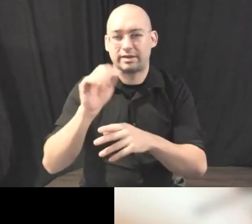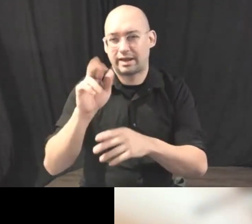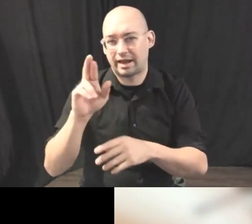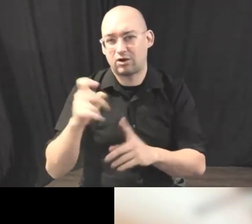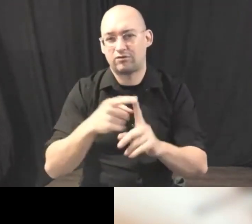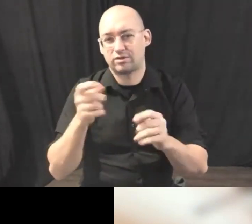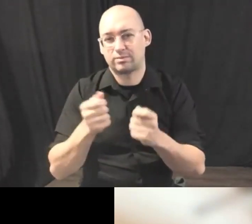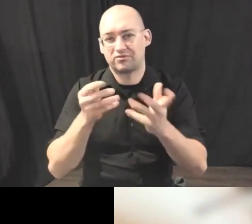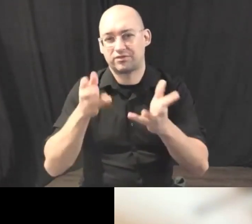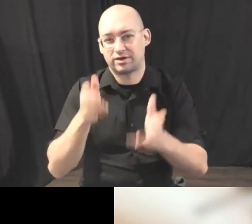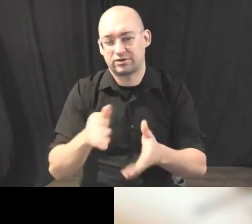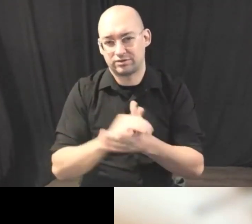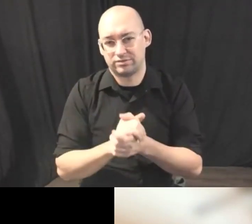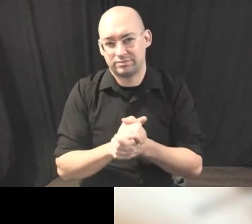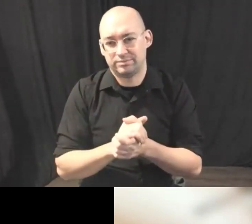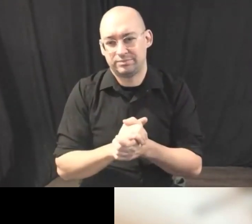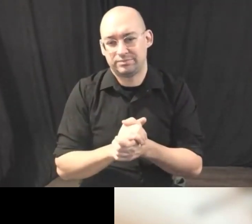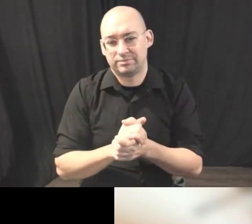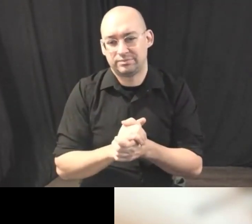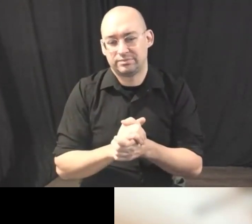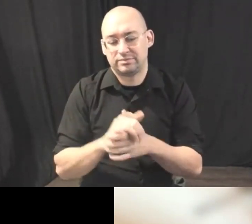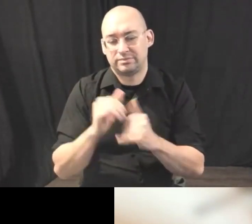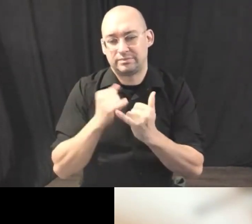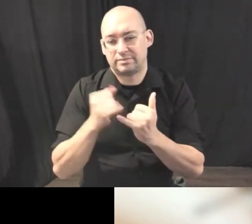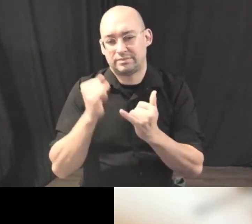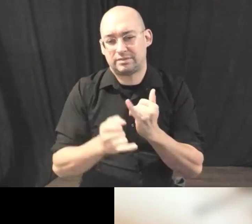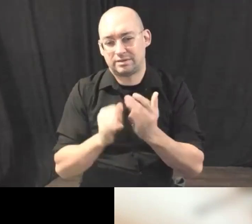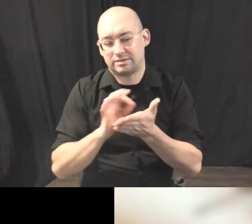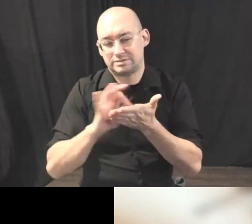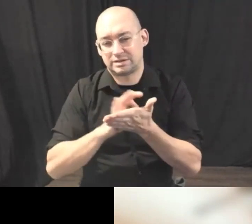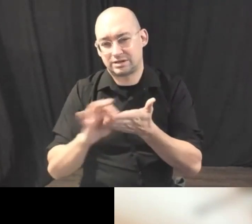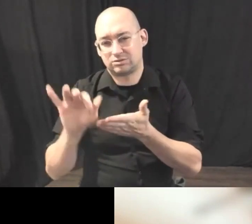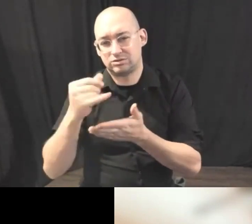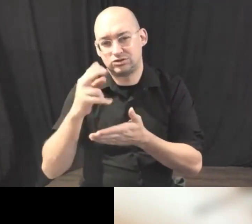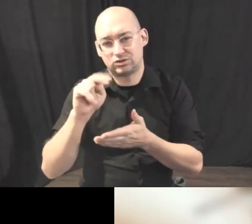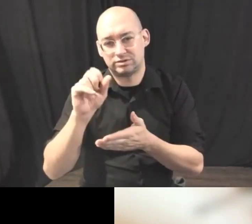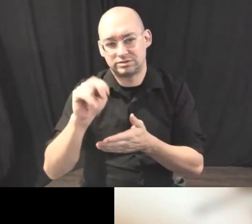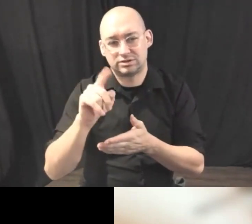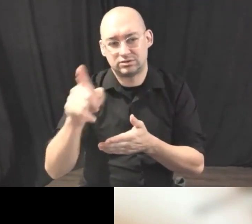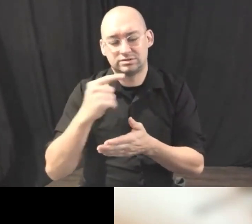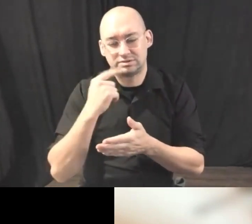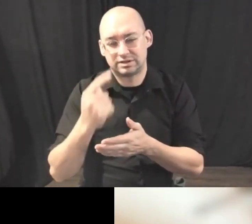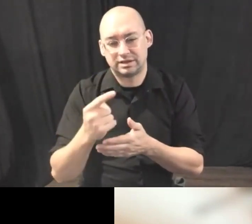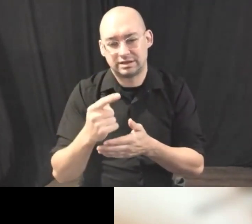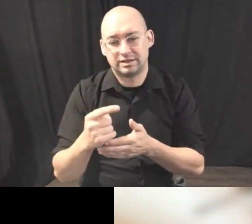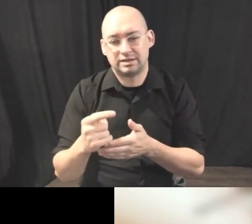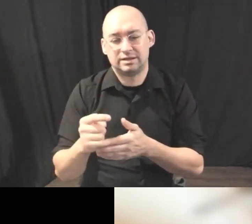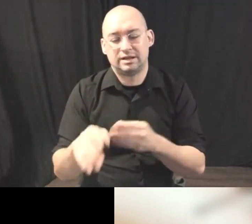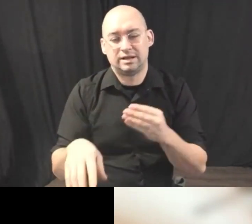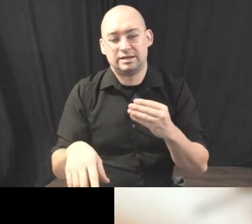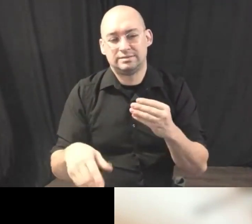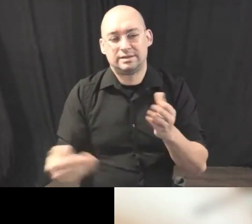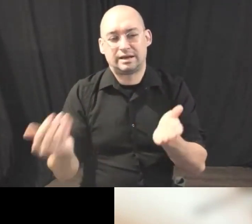providers. And then lastly, I think Secretary Johnson, you hit on SNFs. I will just, again, make